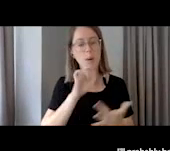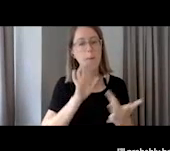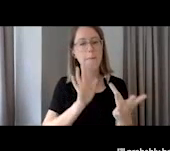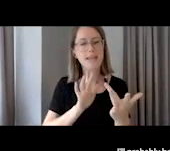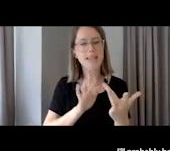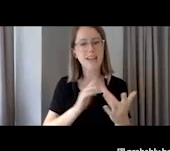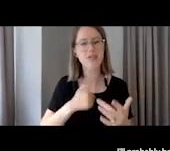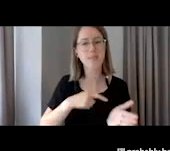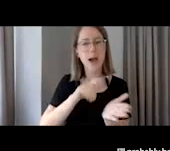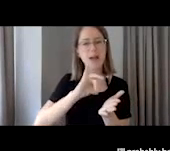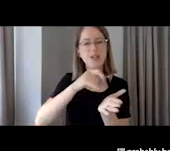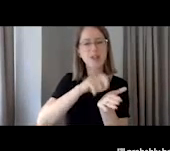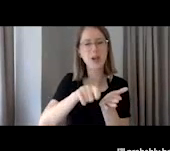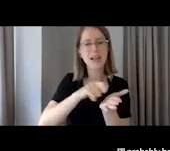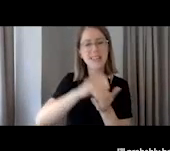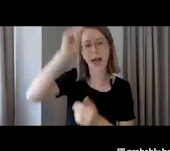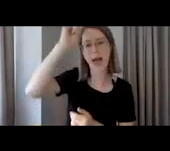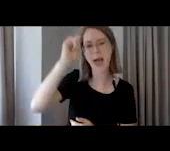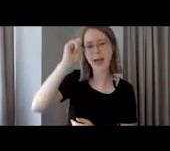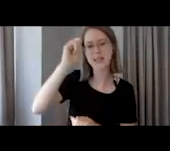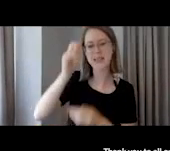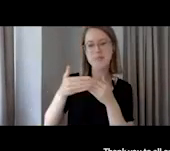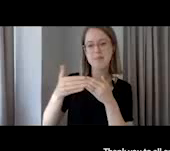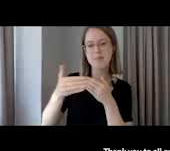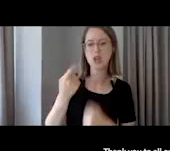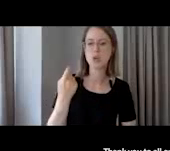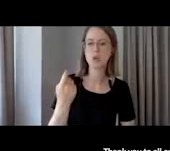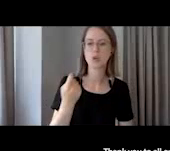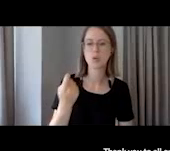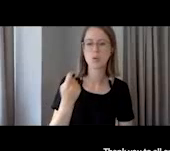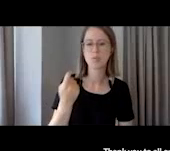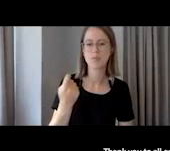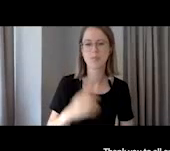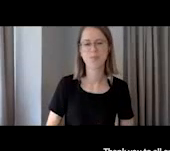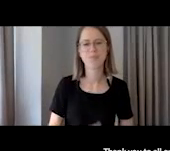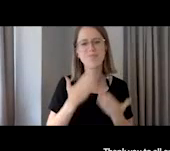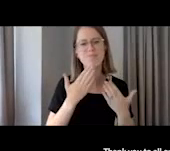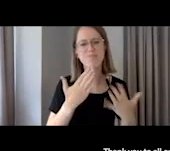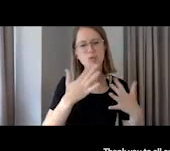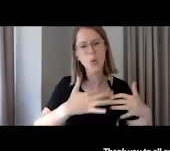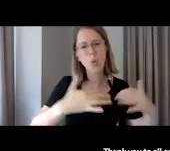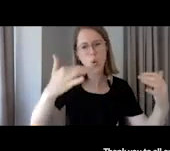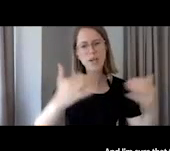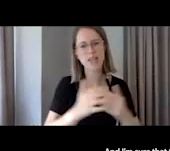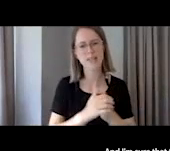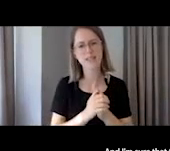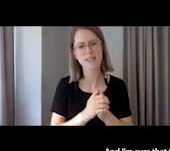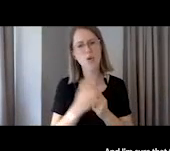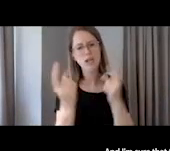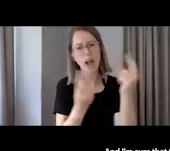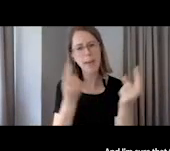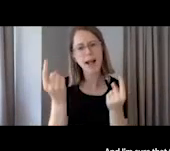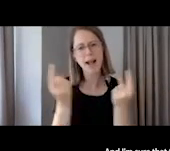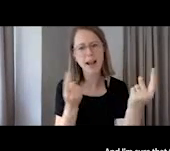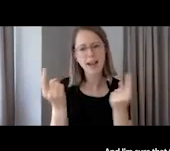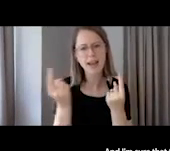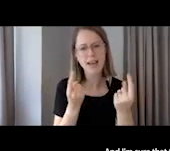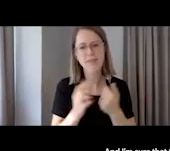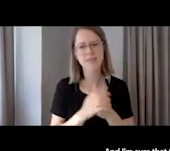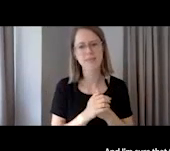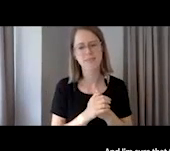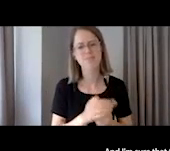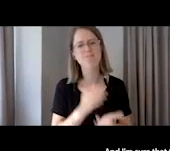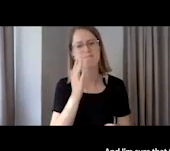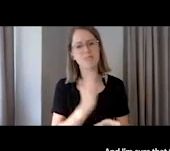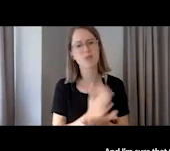journalist hat on sometime very soon. Thank you to all our audience members for coming along, and I'm sure